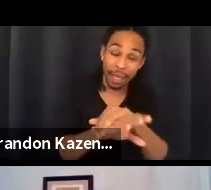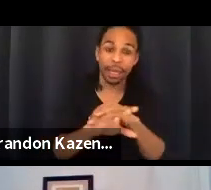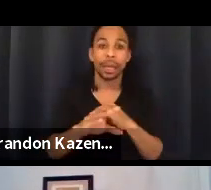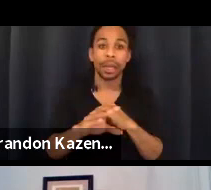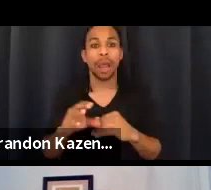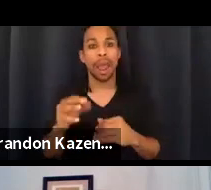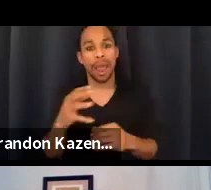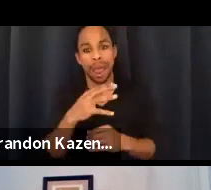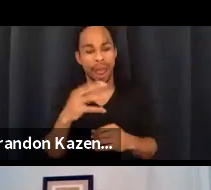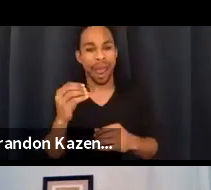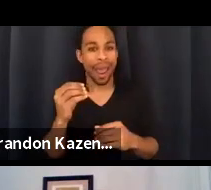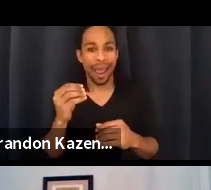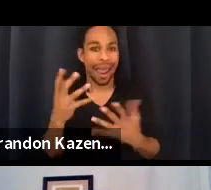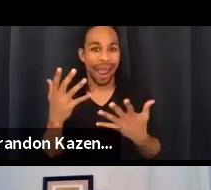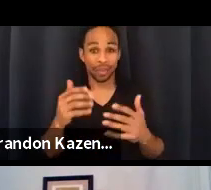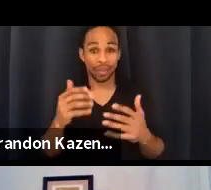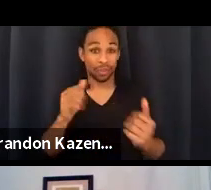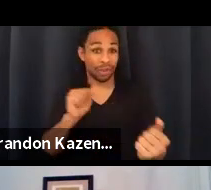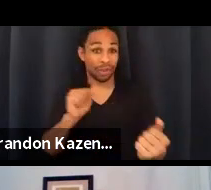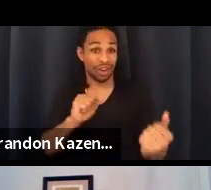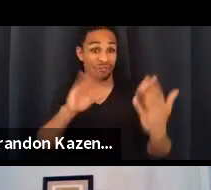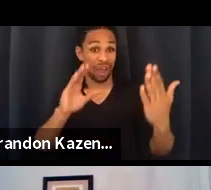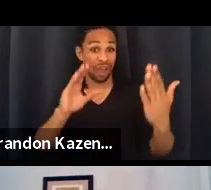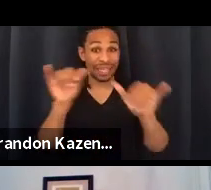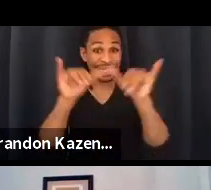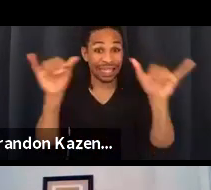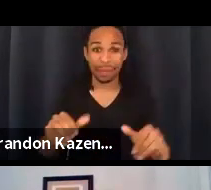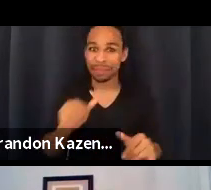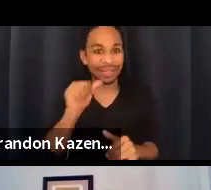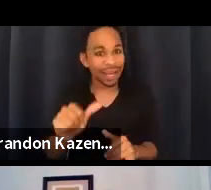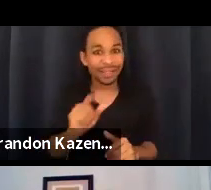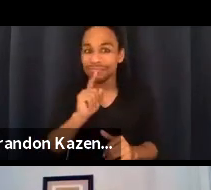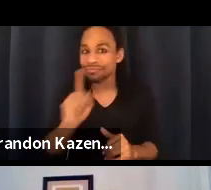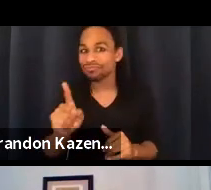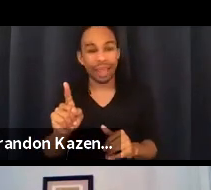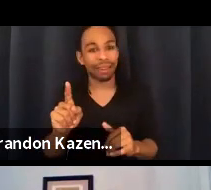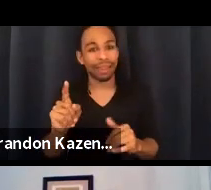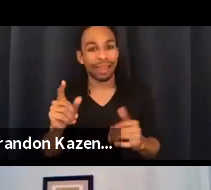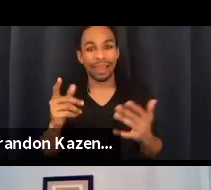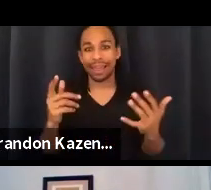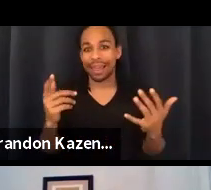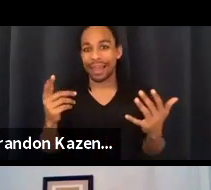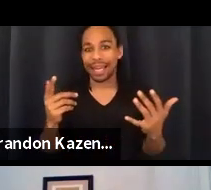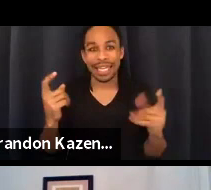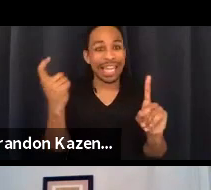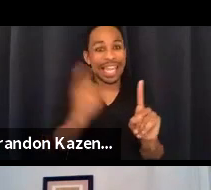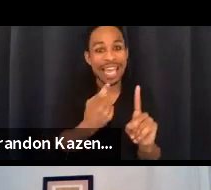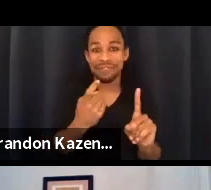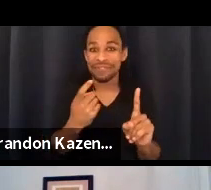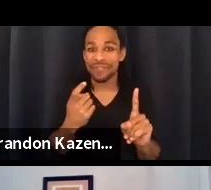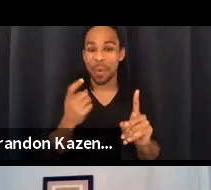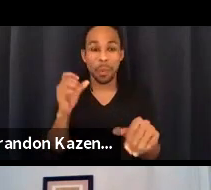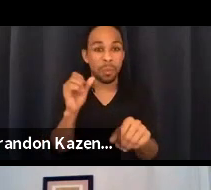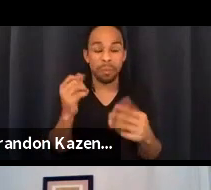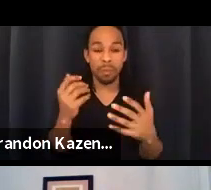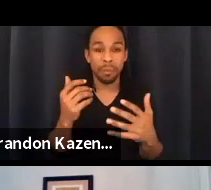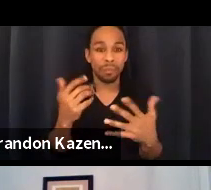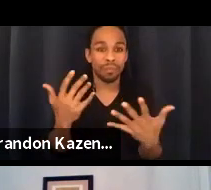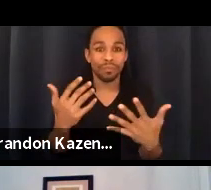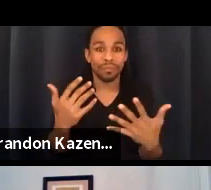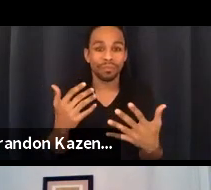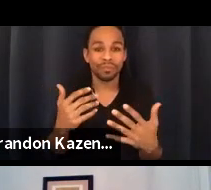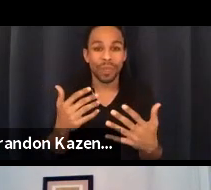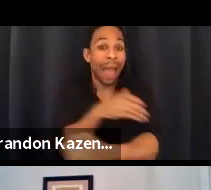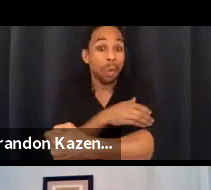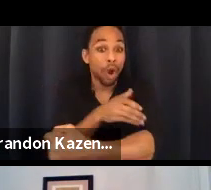difference. So I'll give an example. We had some artists from Trinidad and Tobago that came in, and there were just so many assumptions around how we present